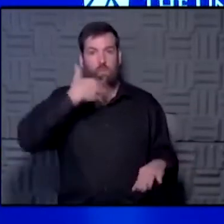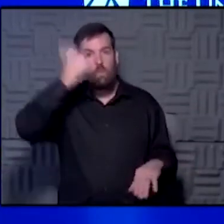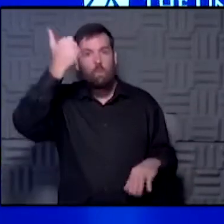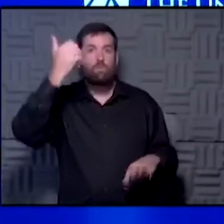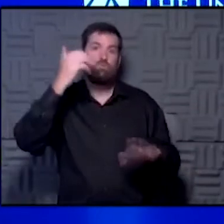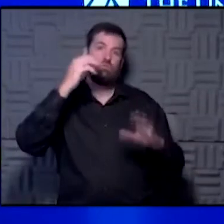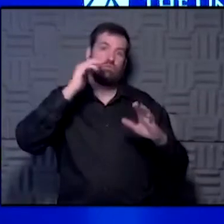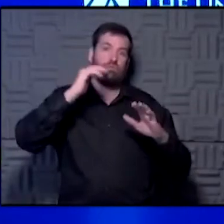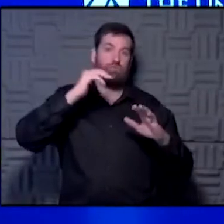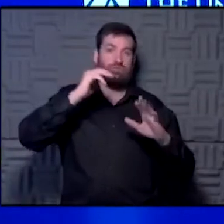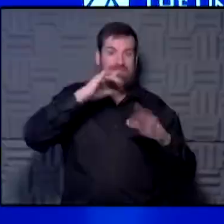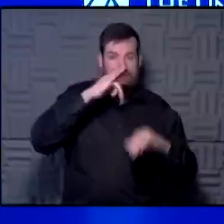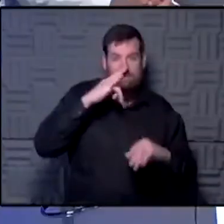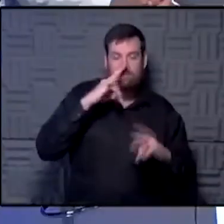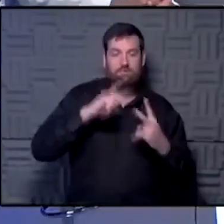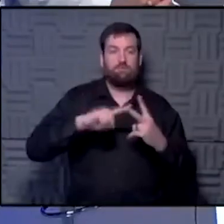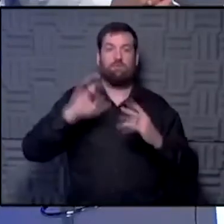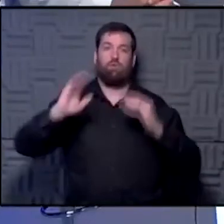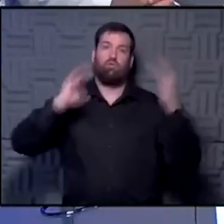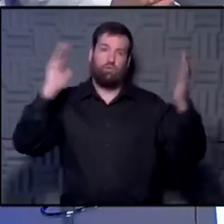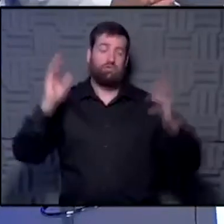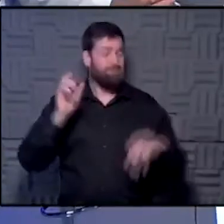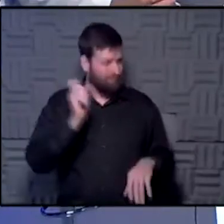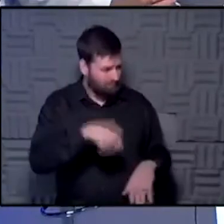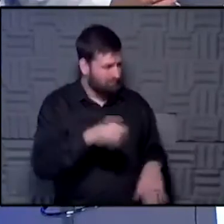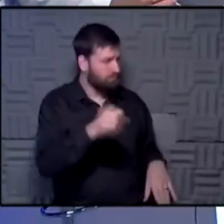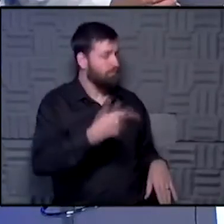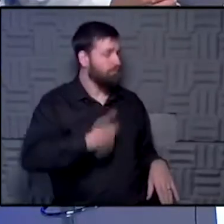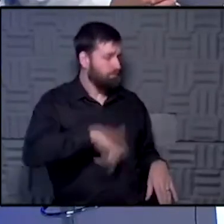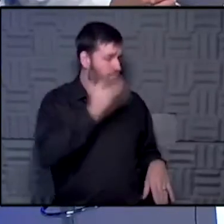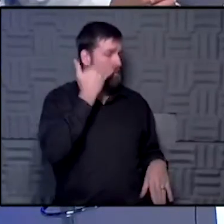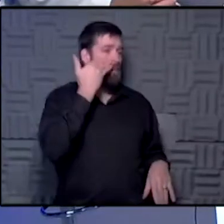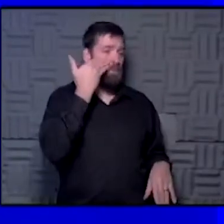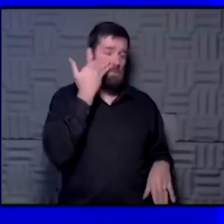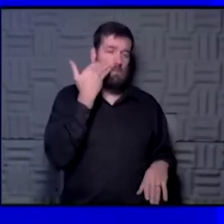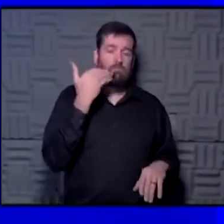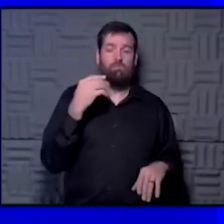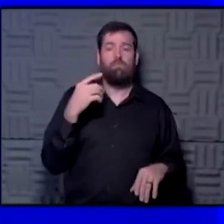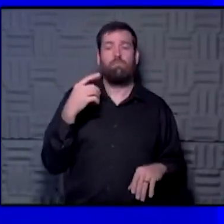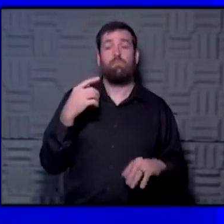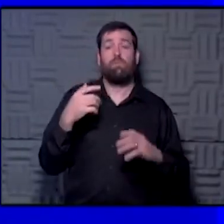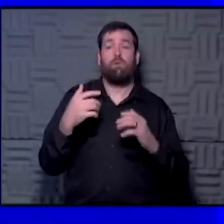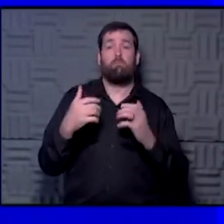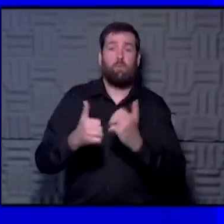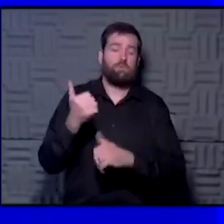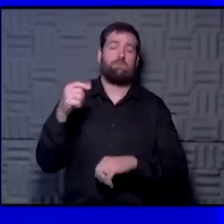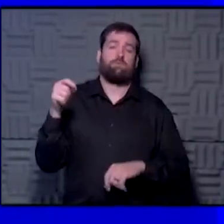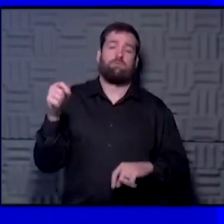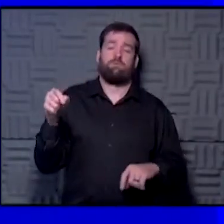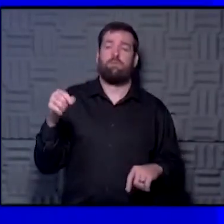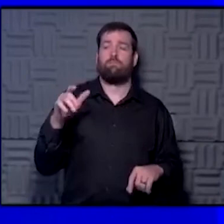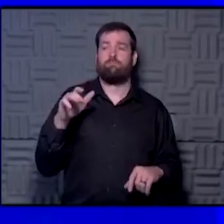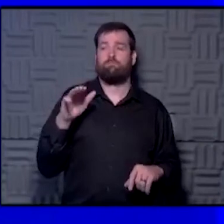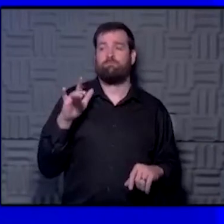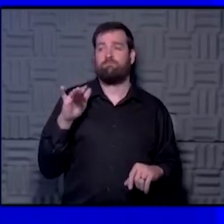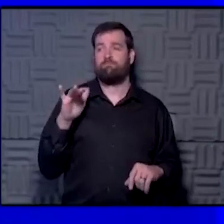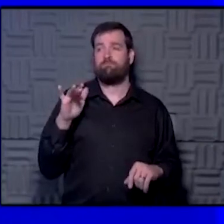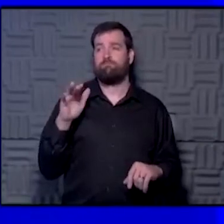the adults. Yeah, certainly. And we know because, you know, I think for the most part, you